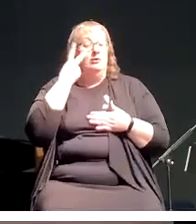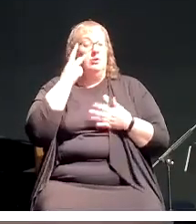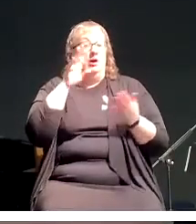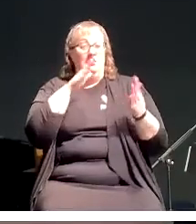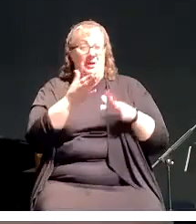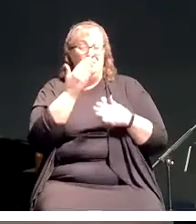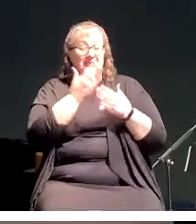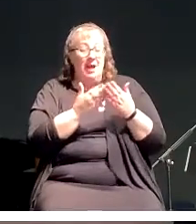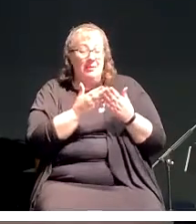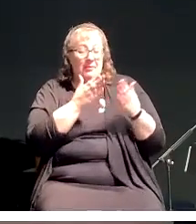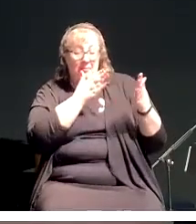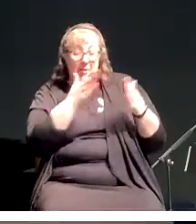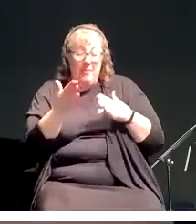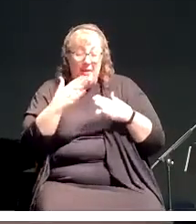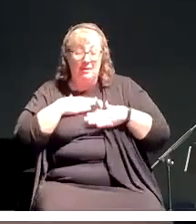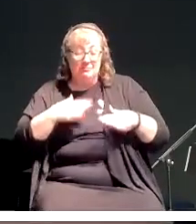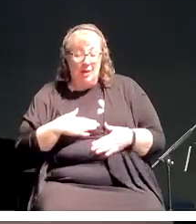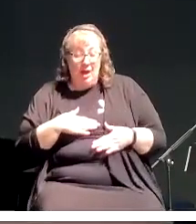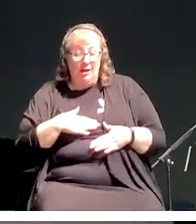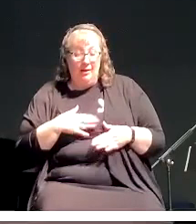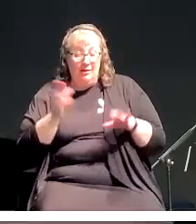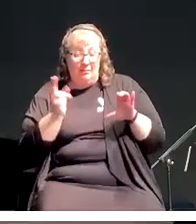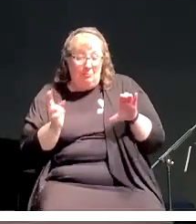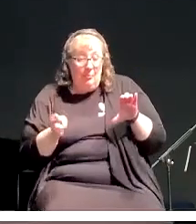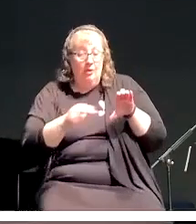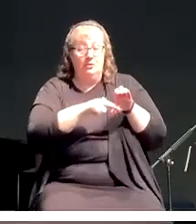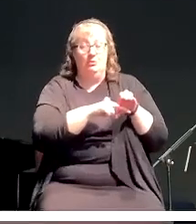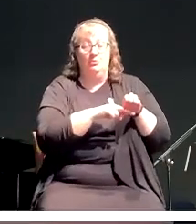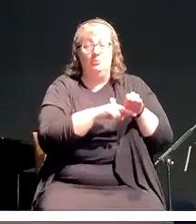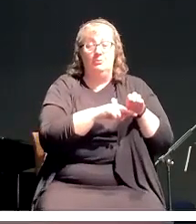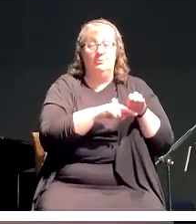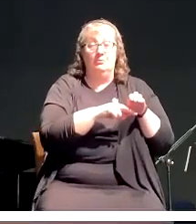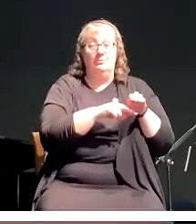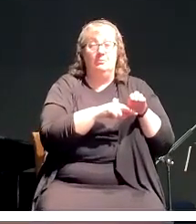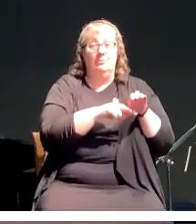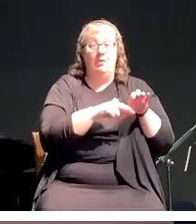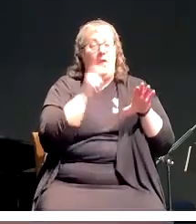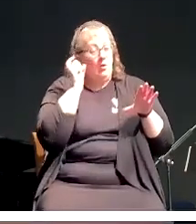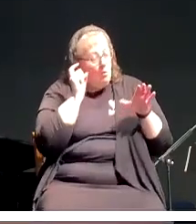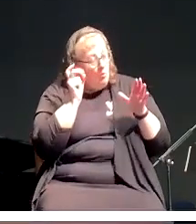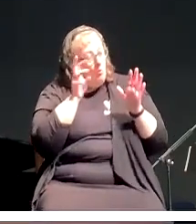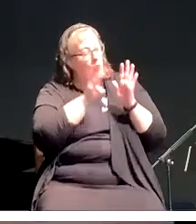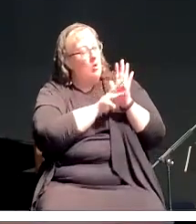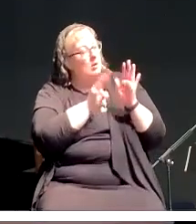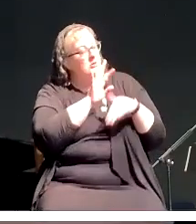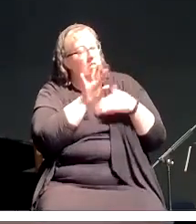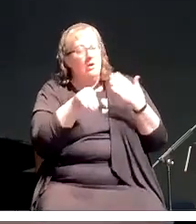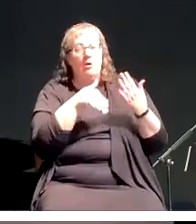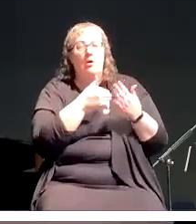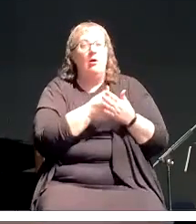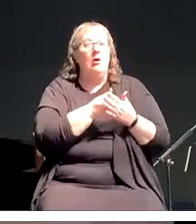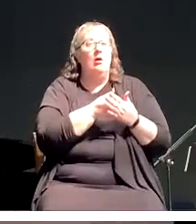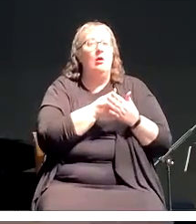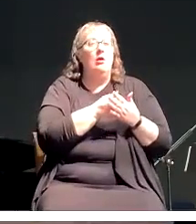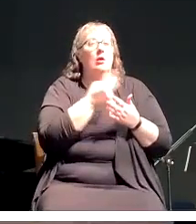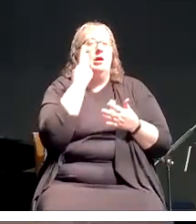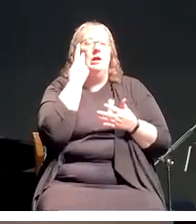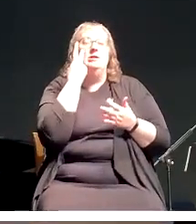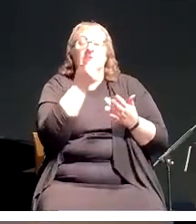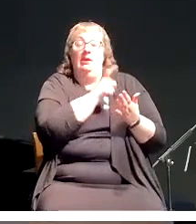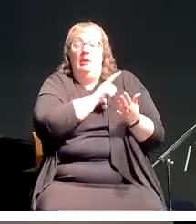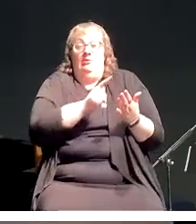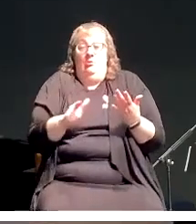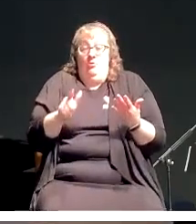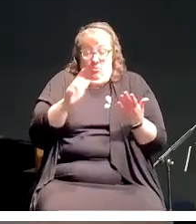of them even prepared his body to put in the tomb. They had witnessed it all. They had seen their Lord